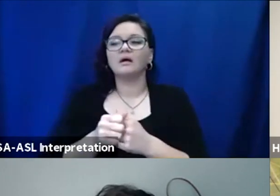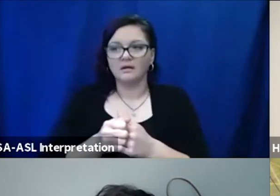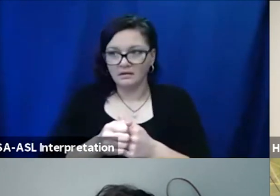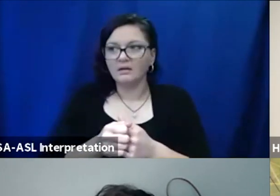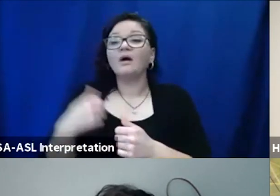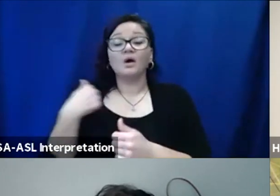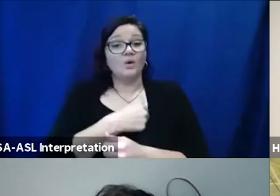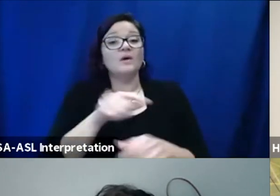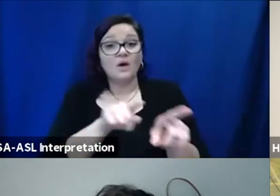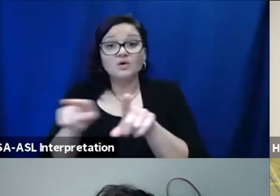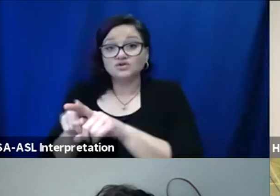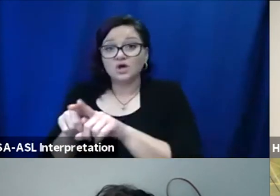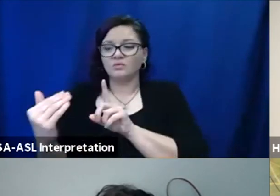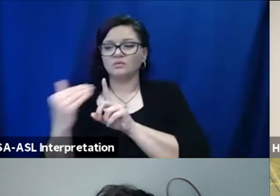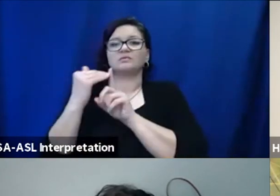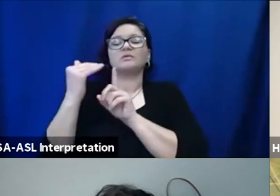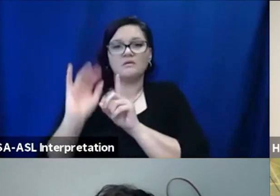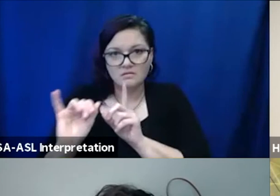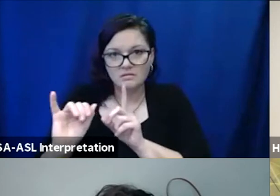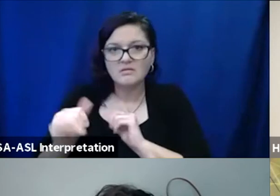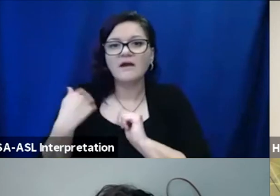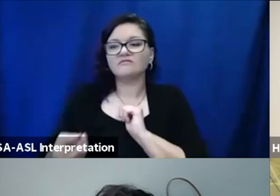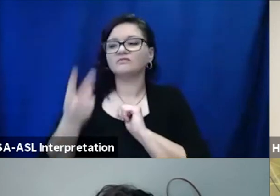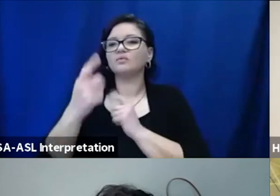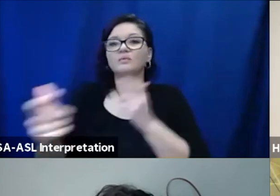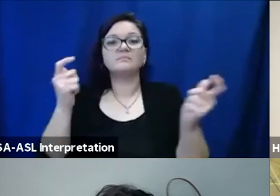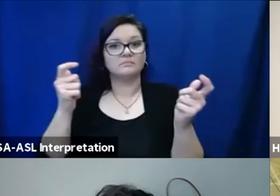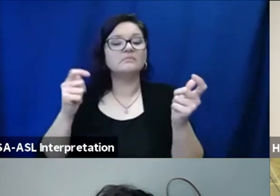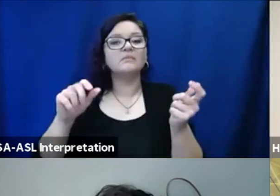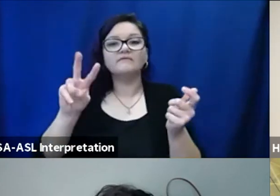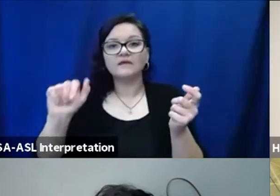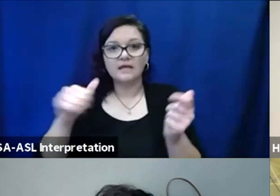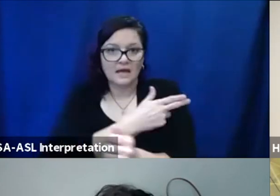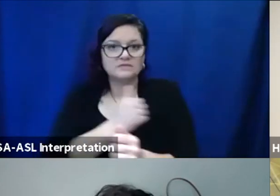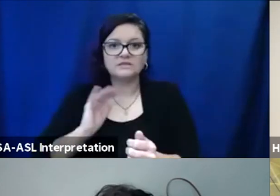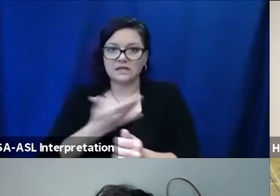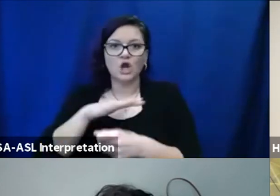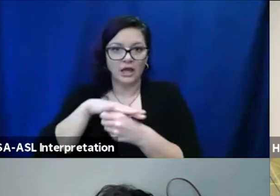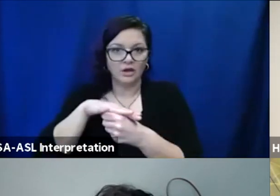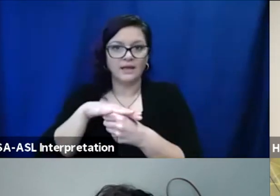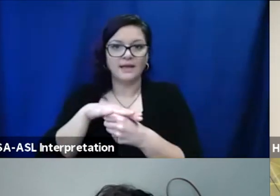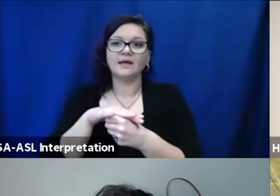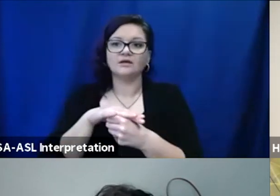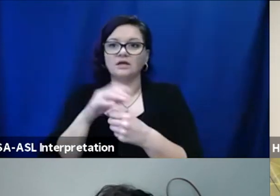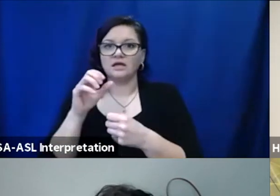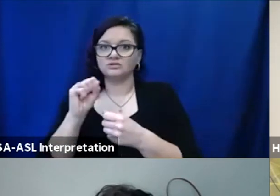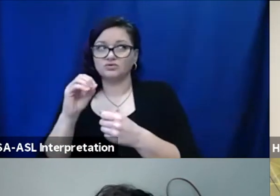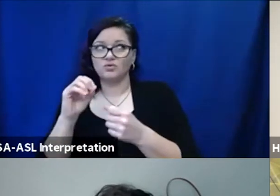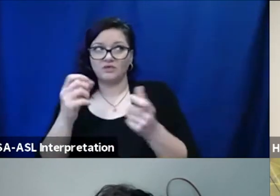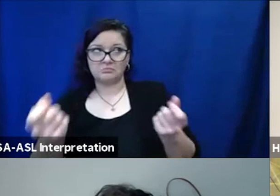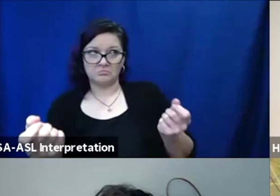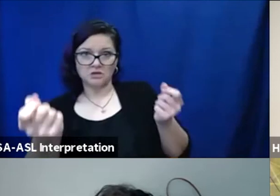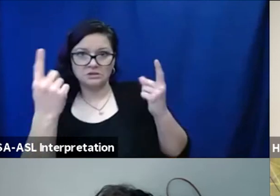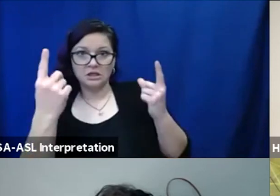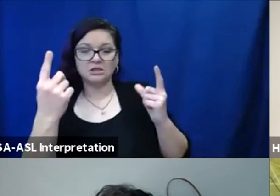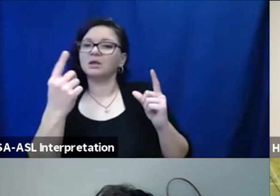were reminded that the fact that there were 2 major VA hospitals in our area, and the general understanding is that there